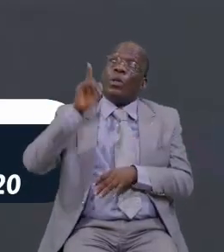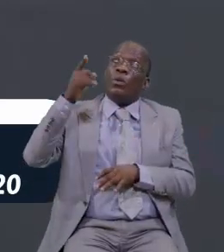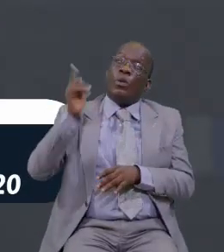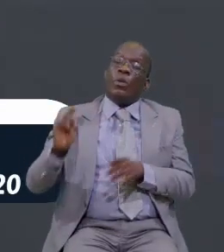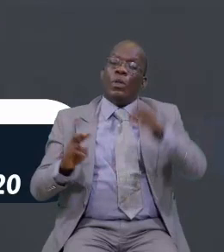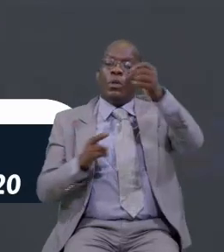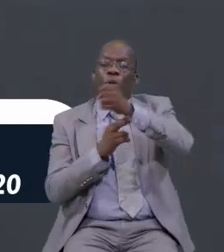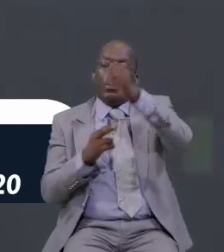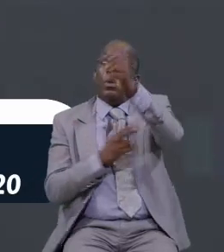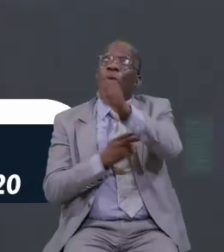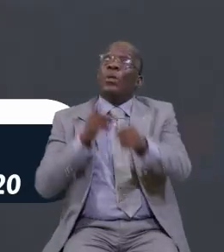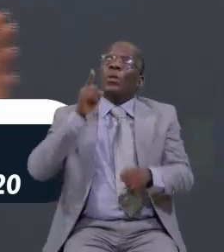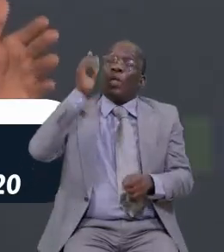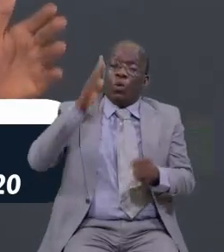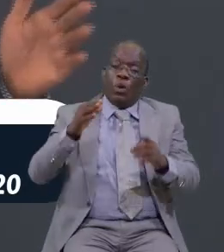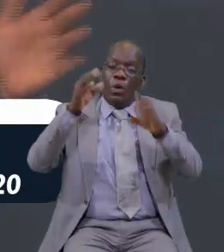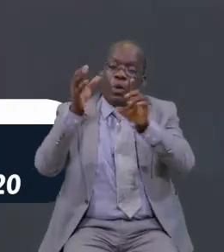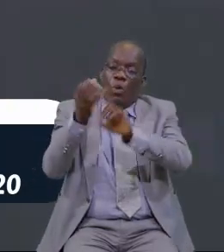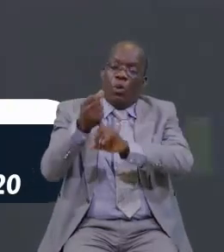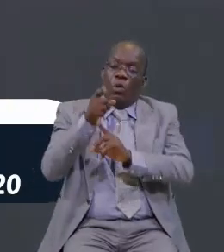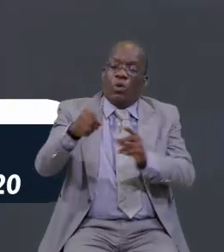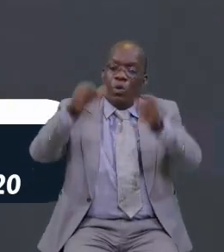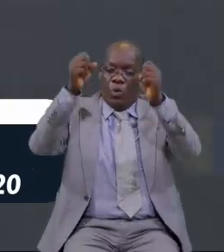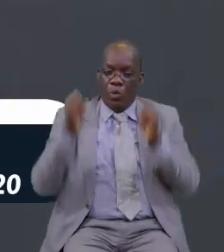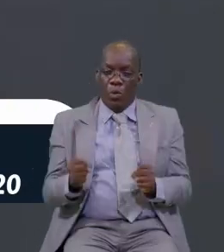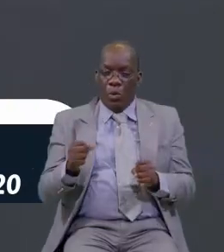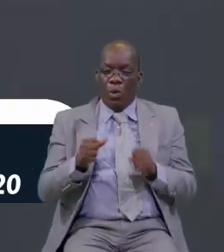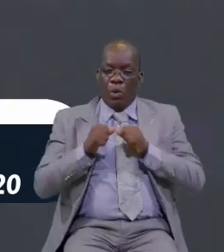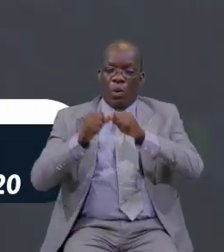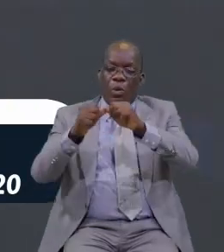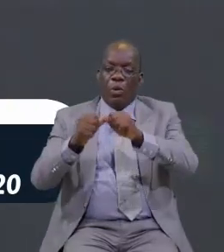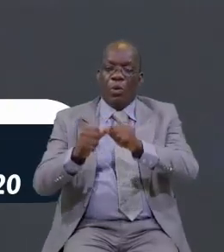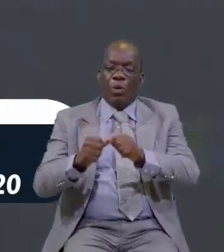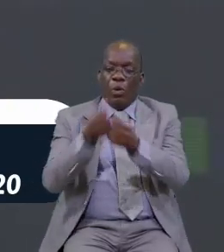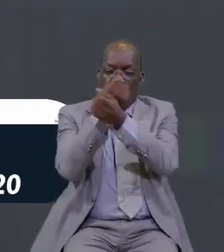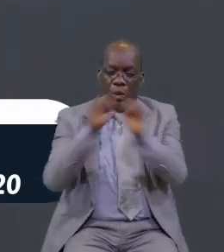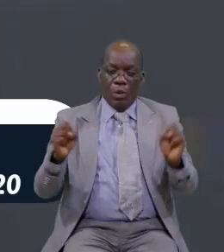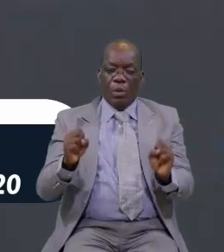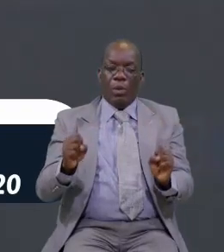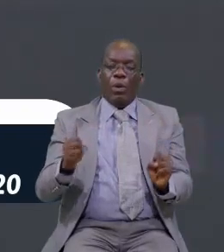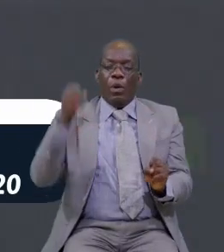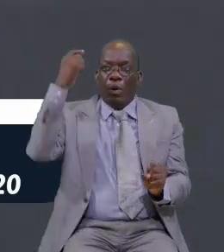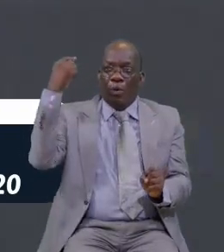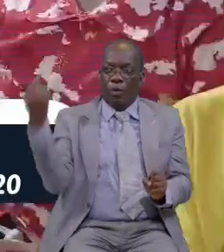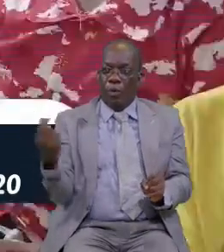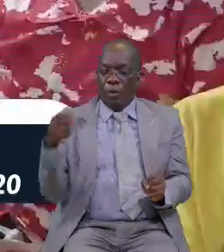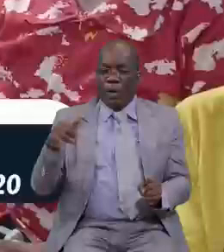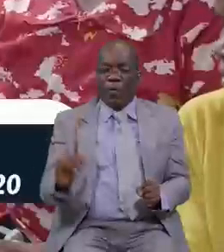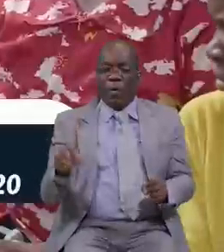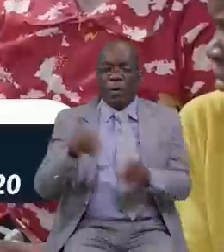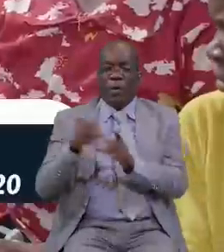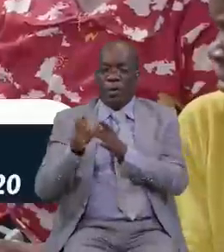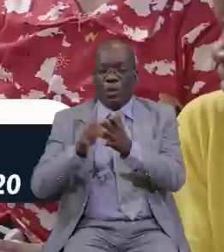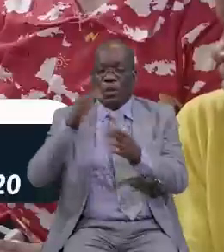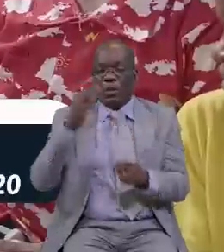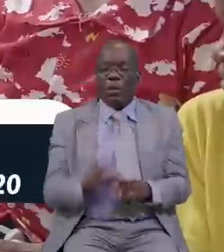you firm and steadfast, saved and secured forever in Jesus' name. Look at number